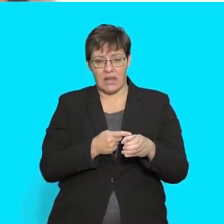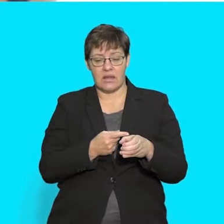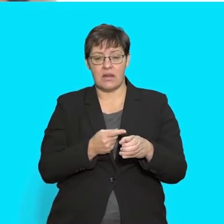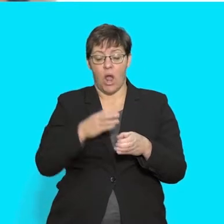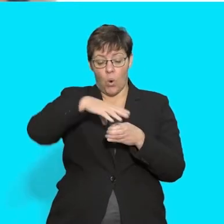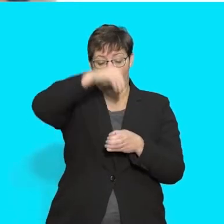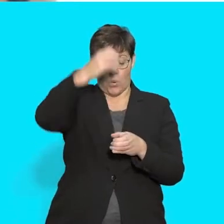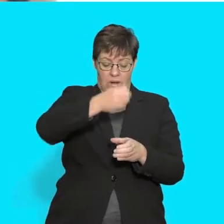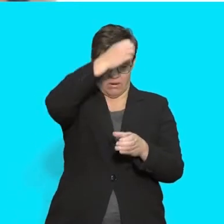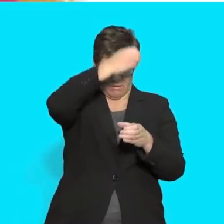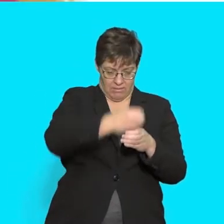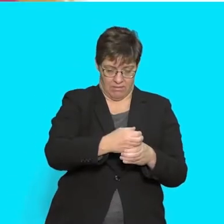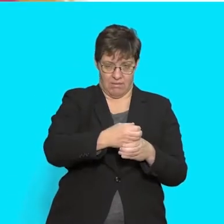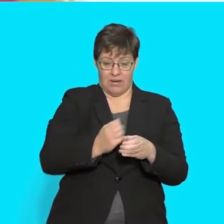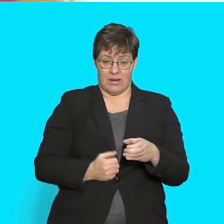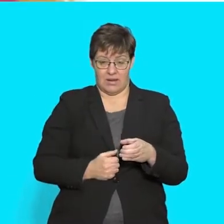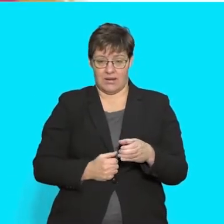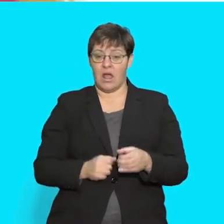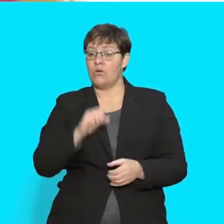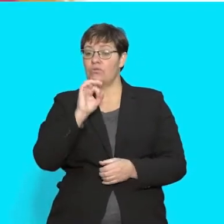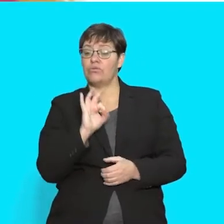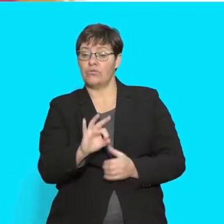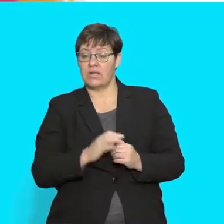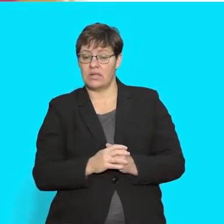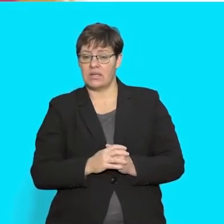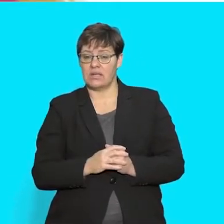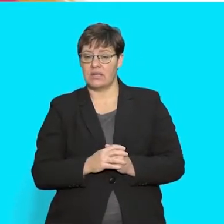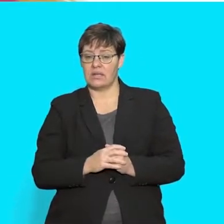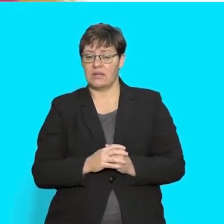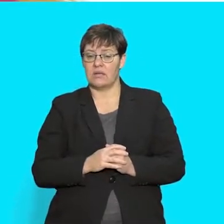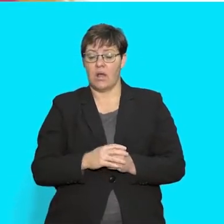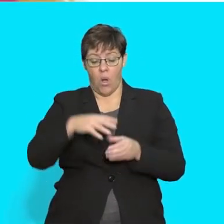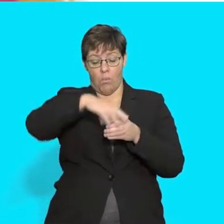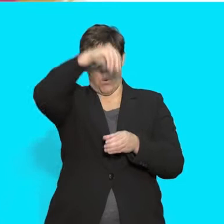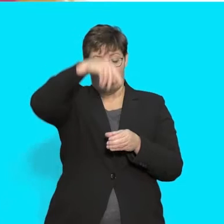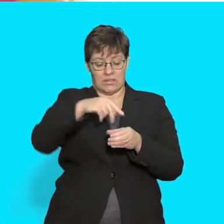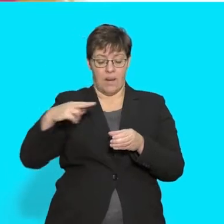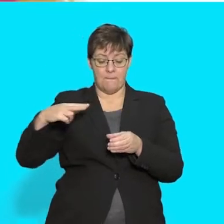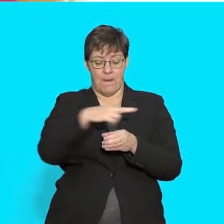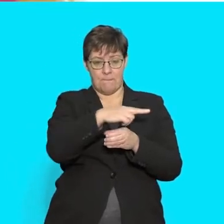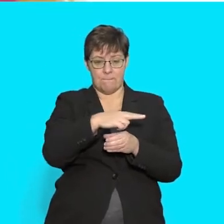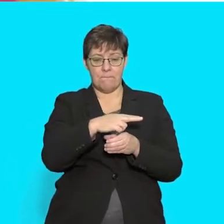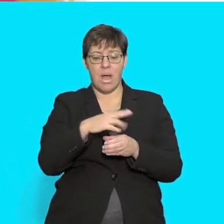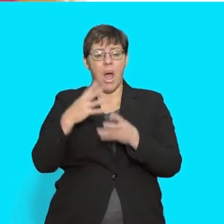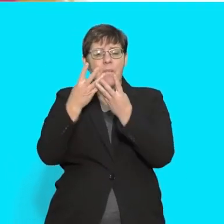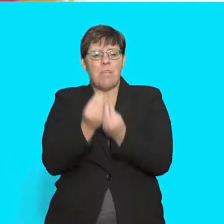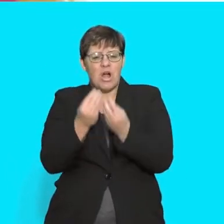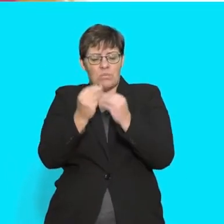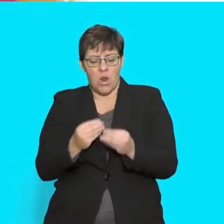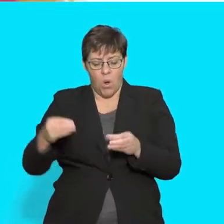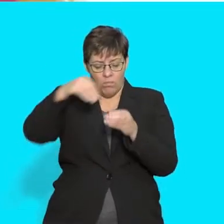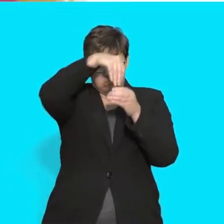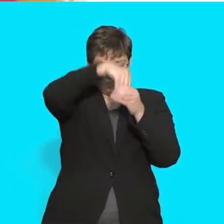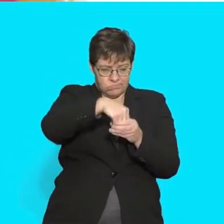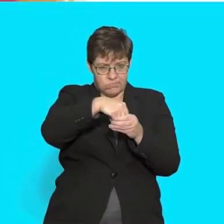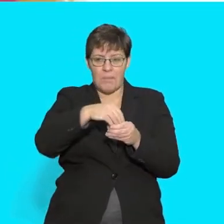the Marie biscuit base. 3. Cut off the point of the cone. Push a marshmallow into the cone to